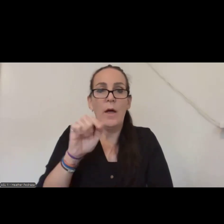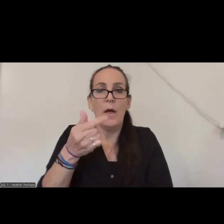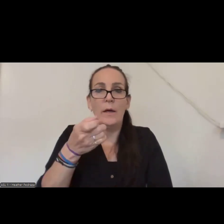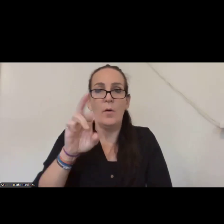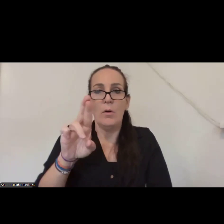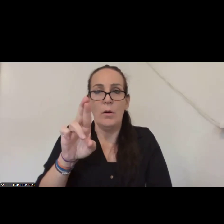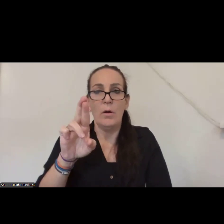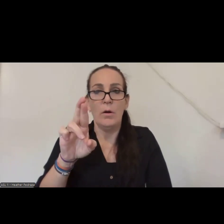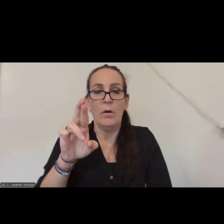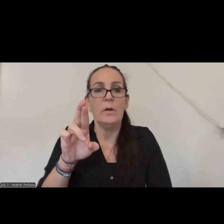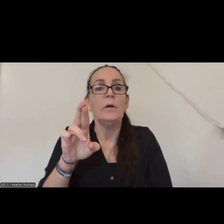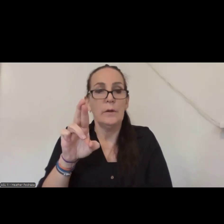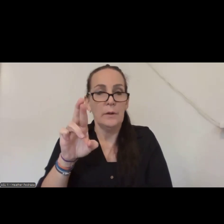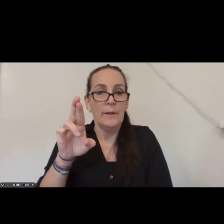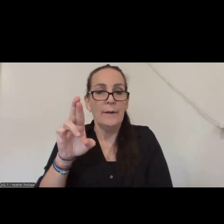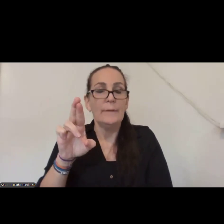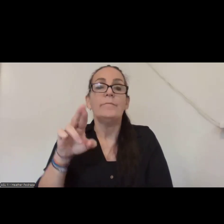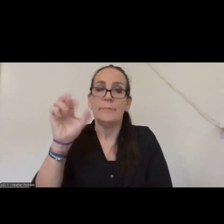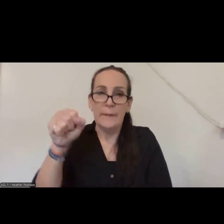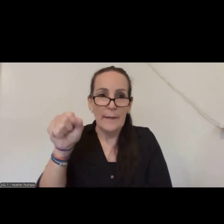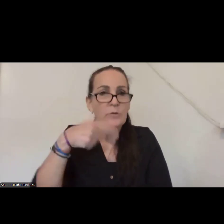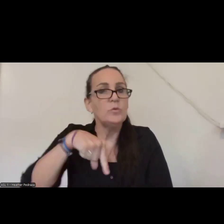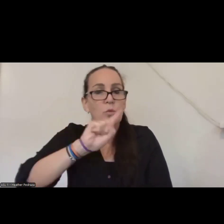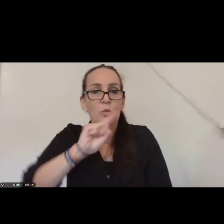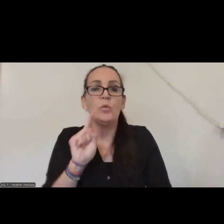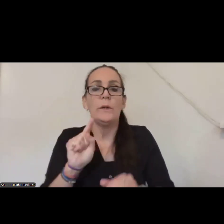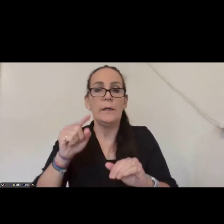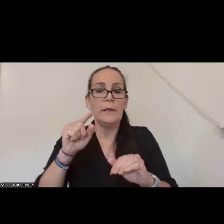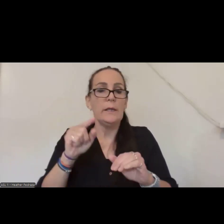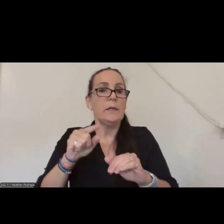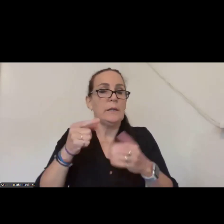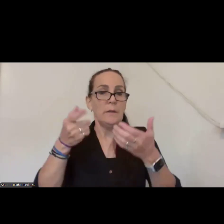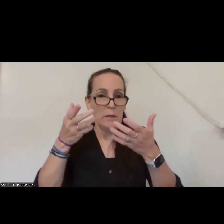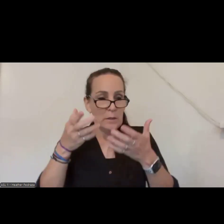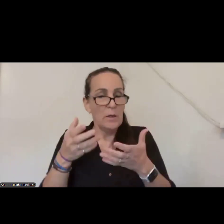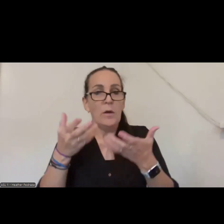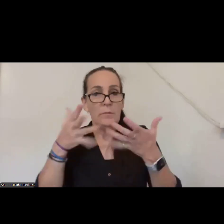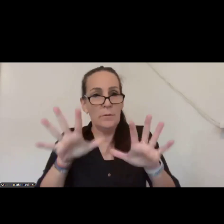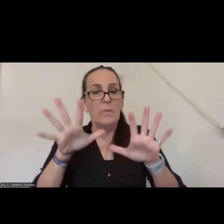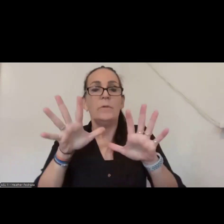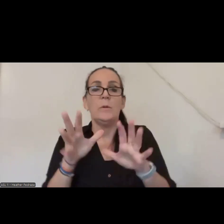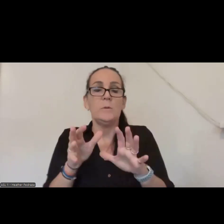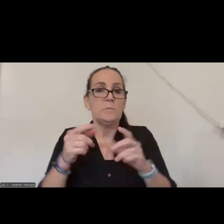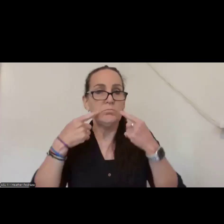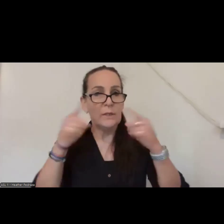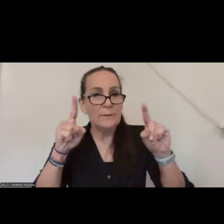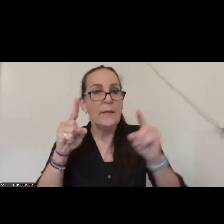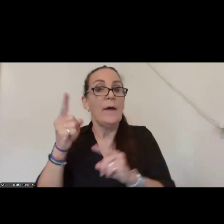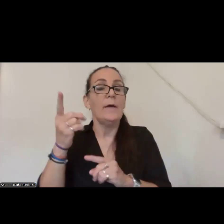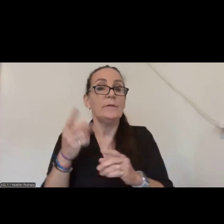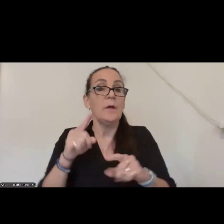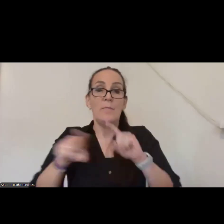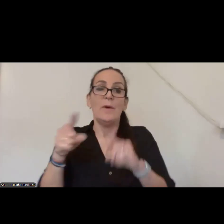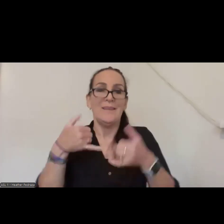Yeah, we definitely have accomplished a lot, and we have much more to do working together over the next couple of years.